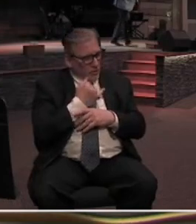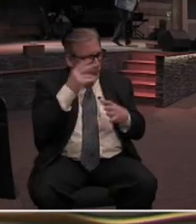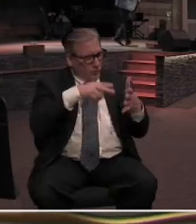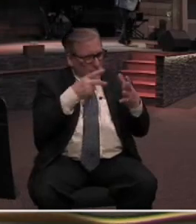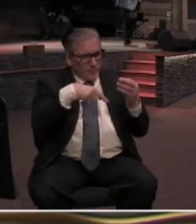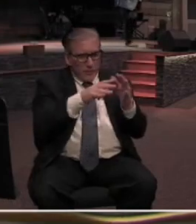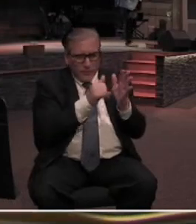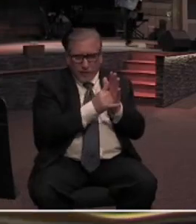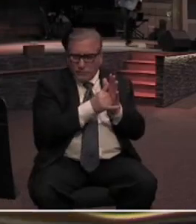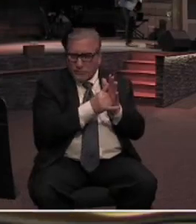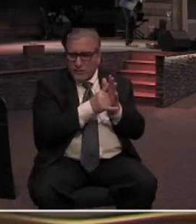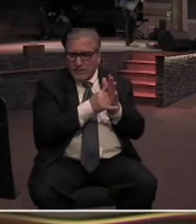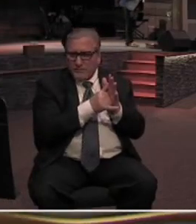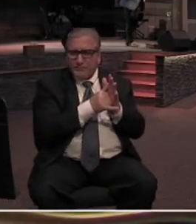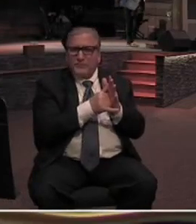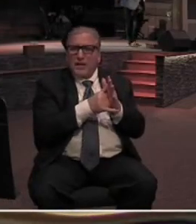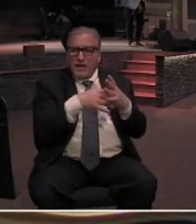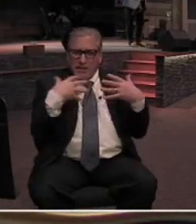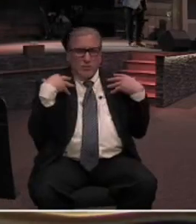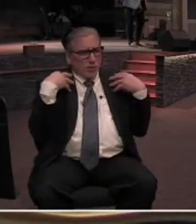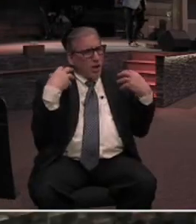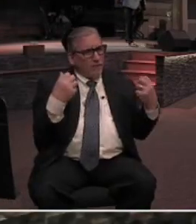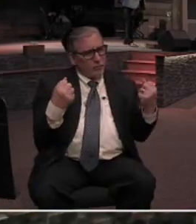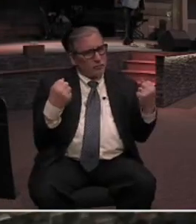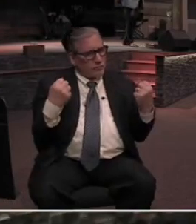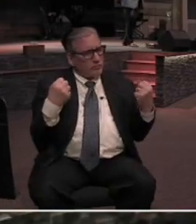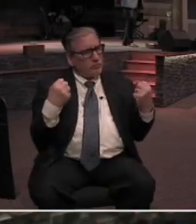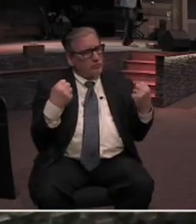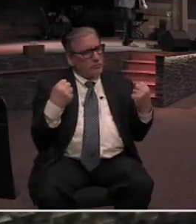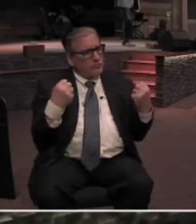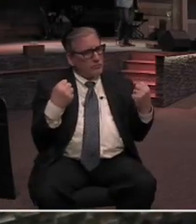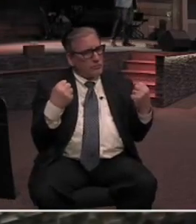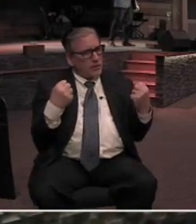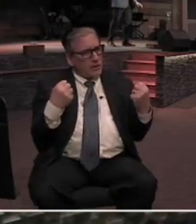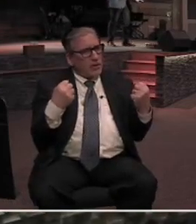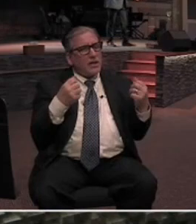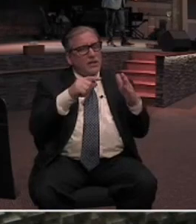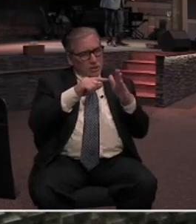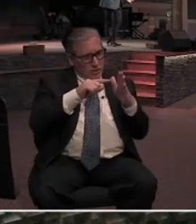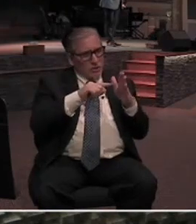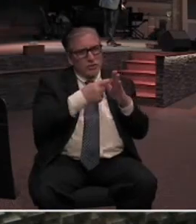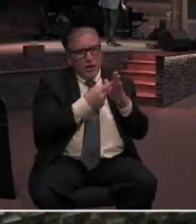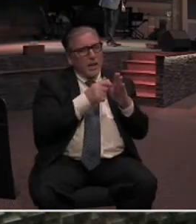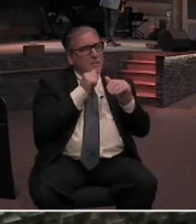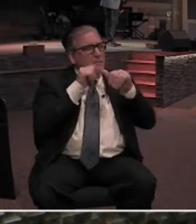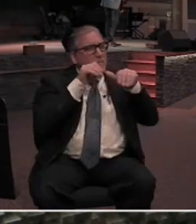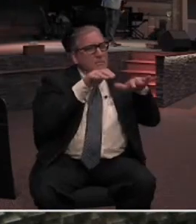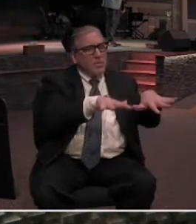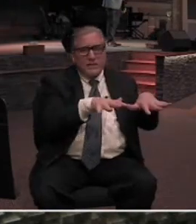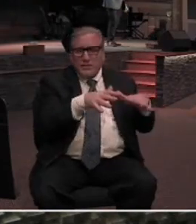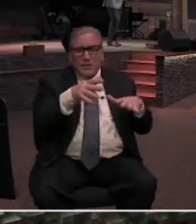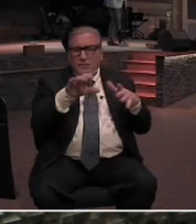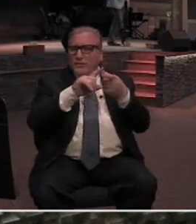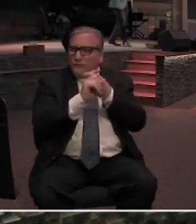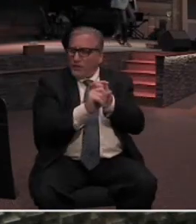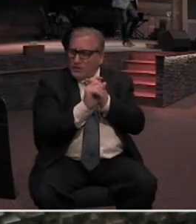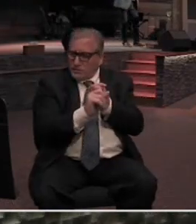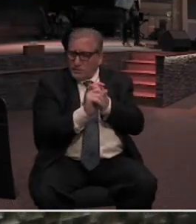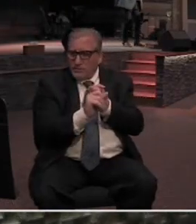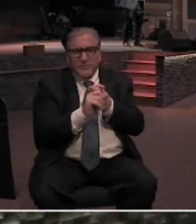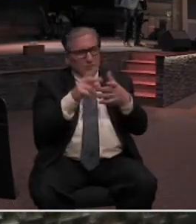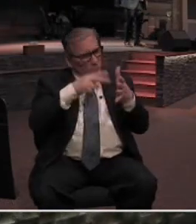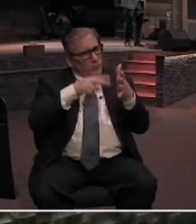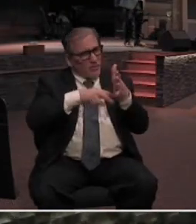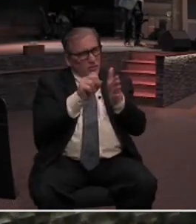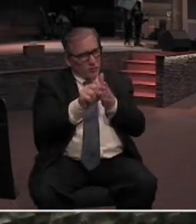it. And he recovered so well, he started blessing his friends. Let me read